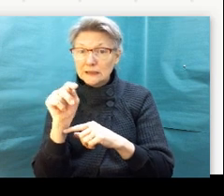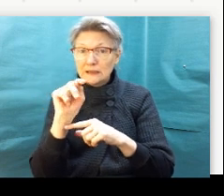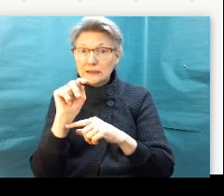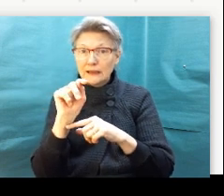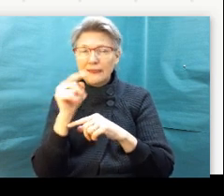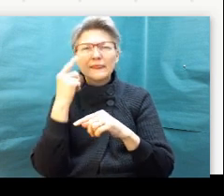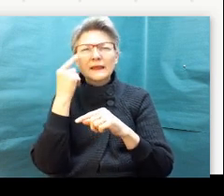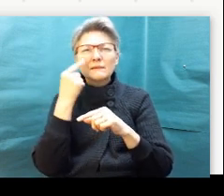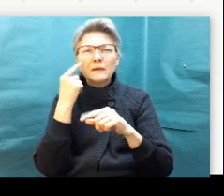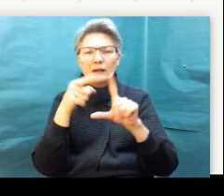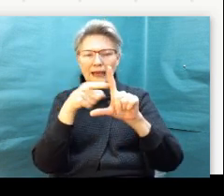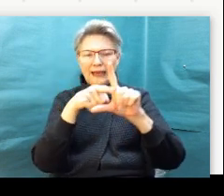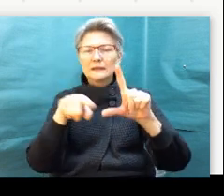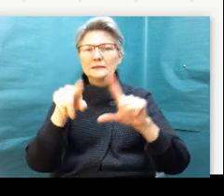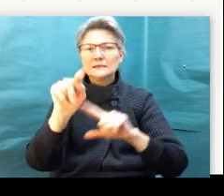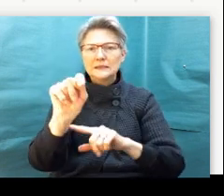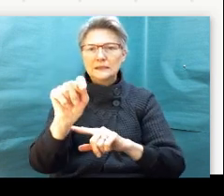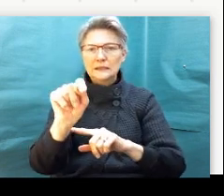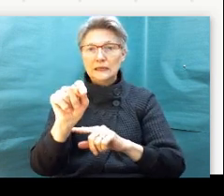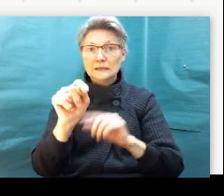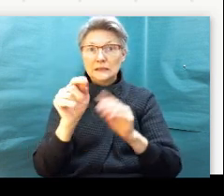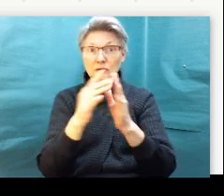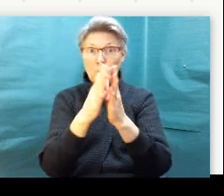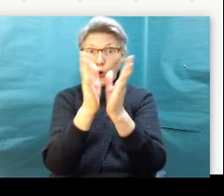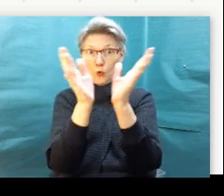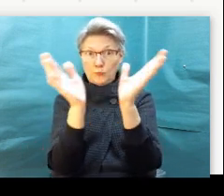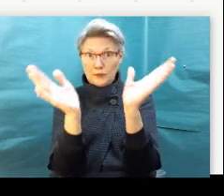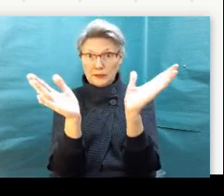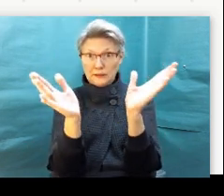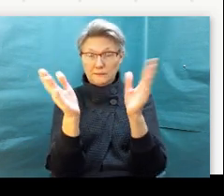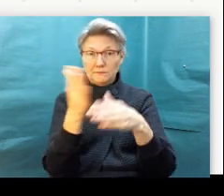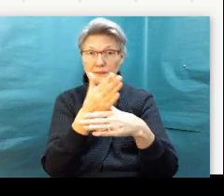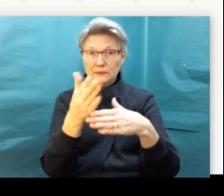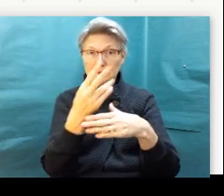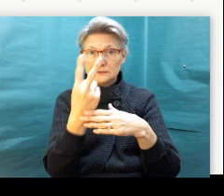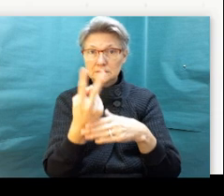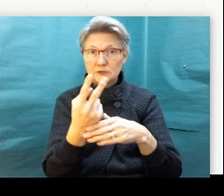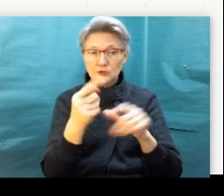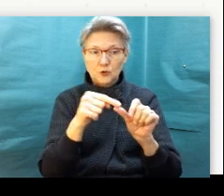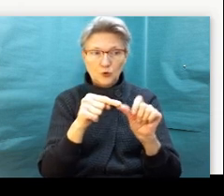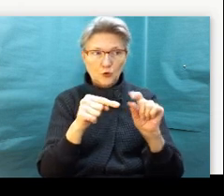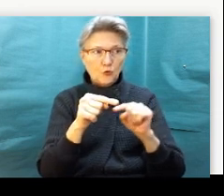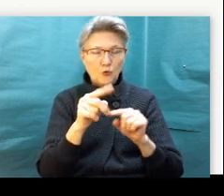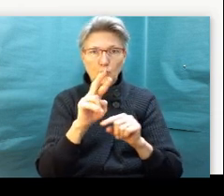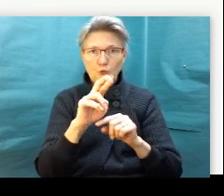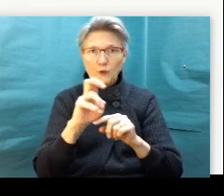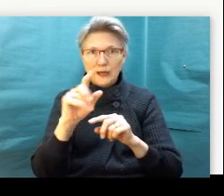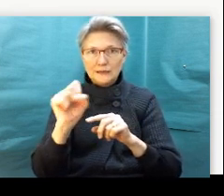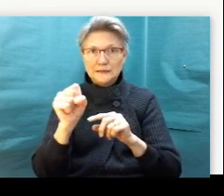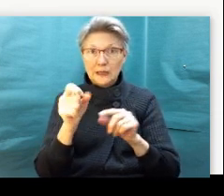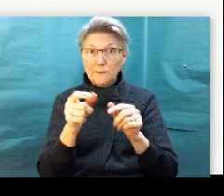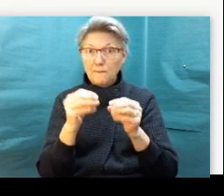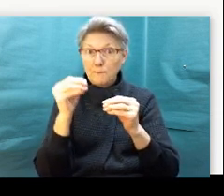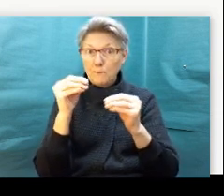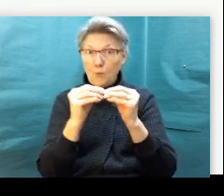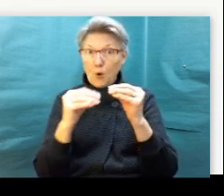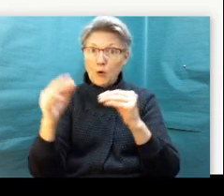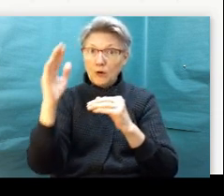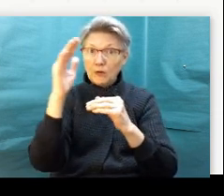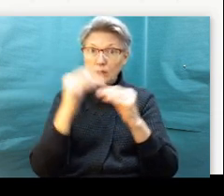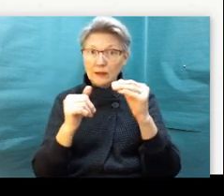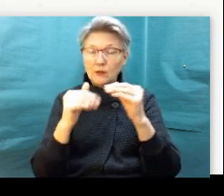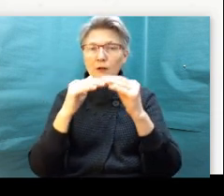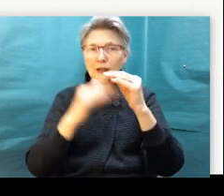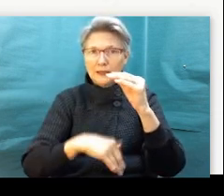think about angle T. Now, is this opening between the two rays, is it greater than a right angle or less than a right angle?